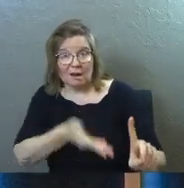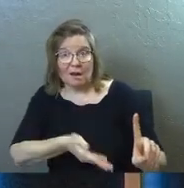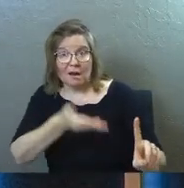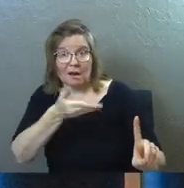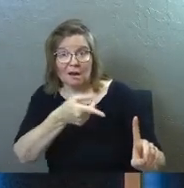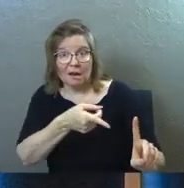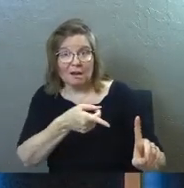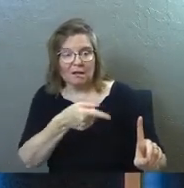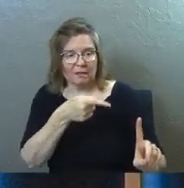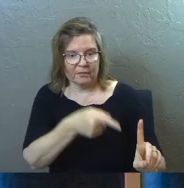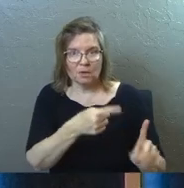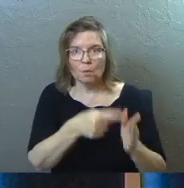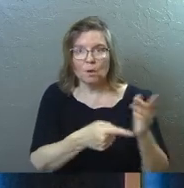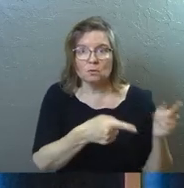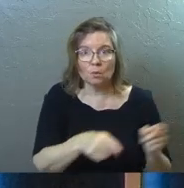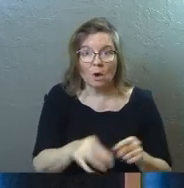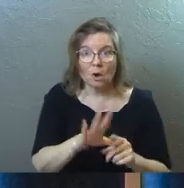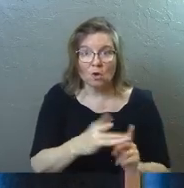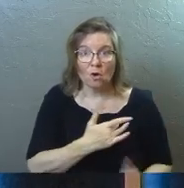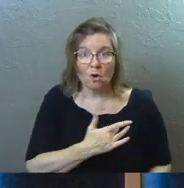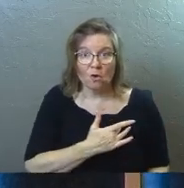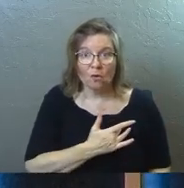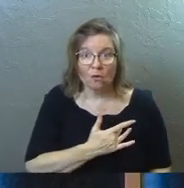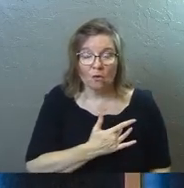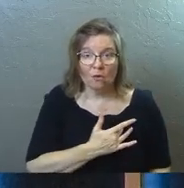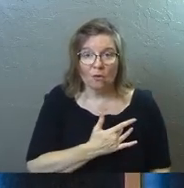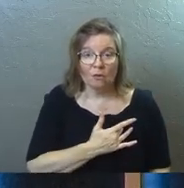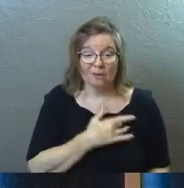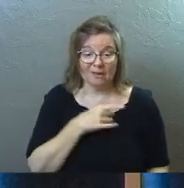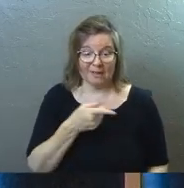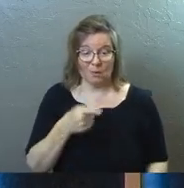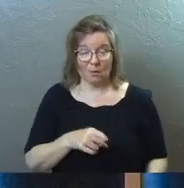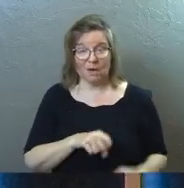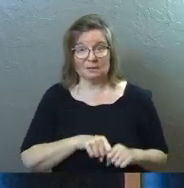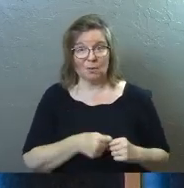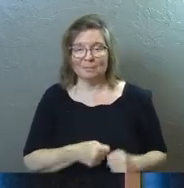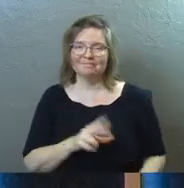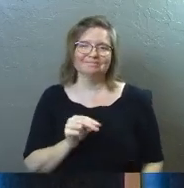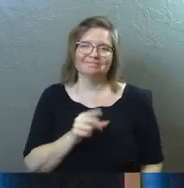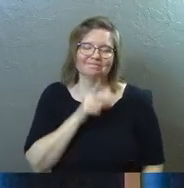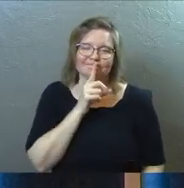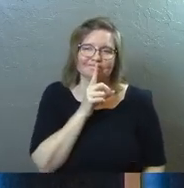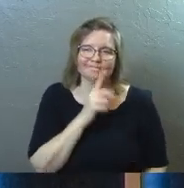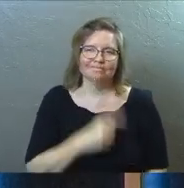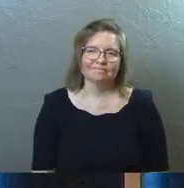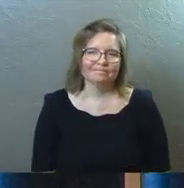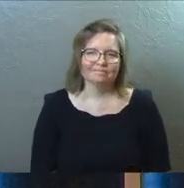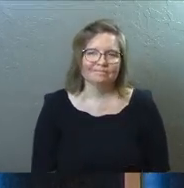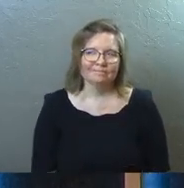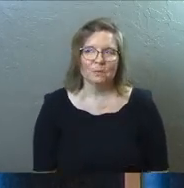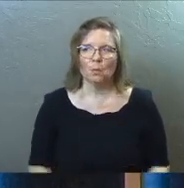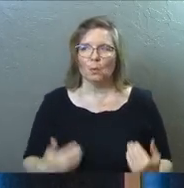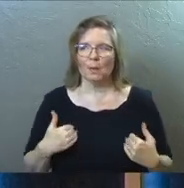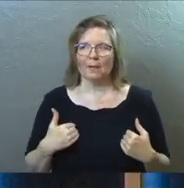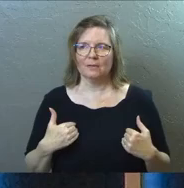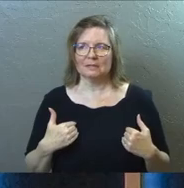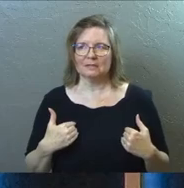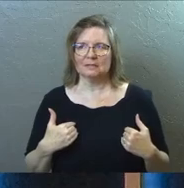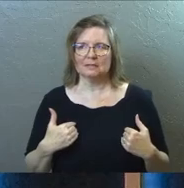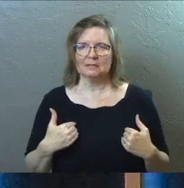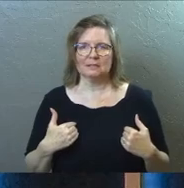child, like, this is what's going on in your heart? This is what's broken? No. We had this kind